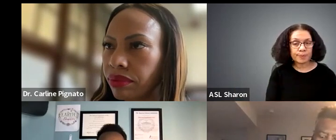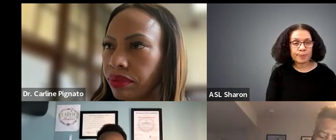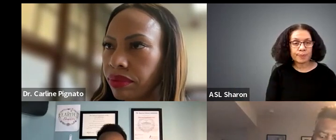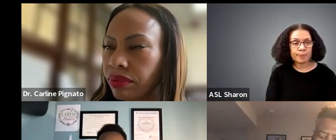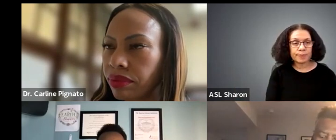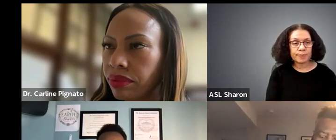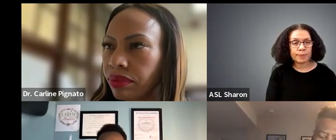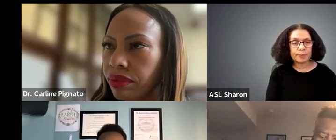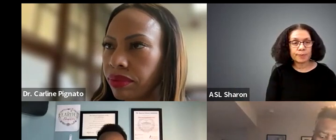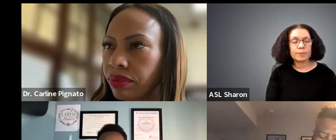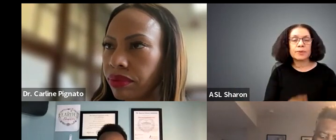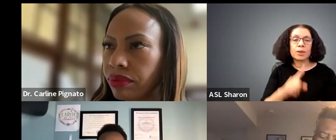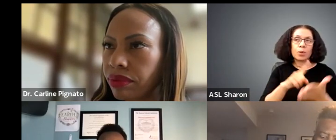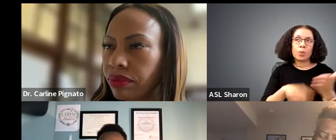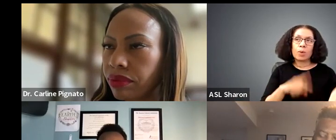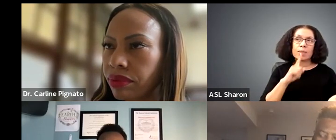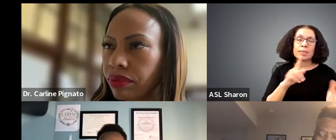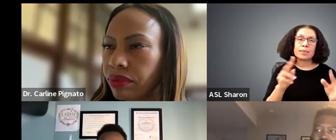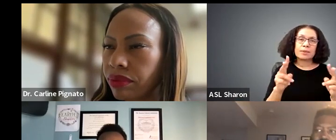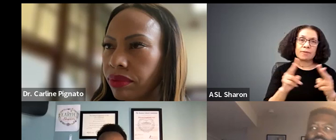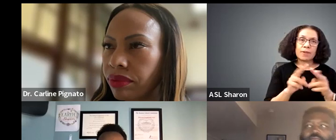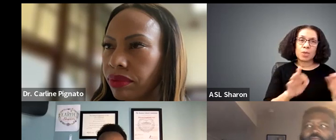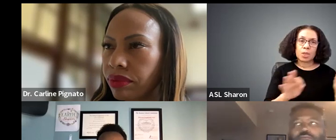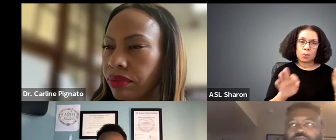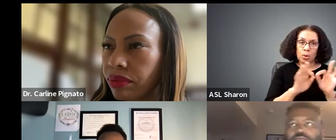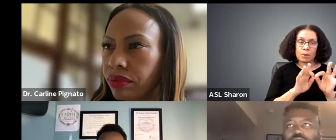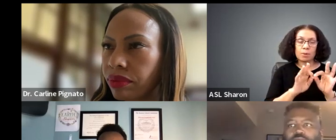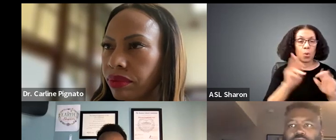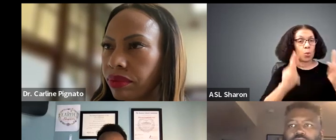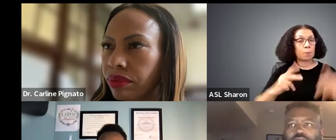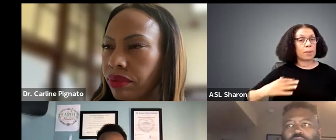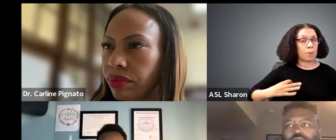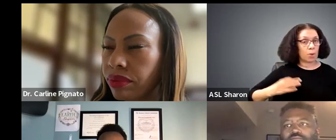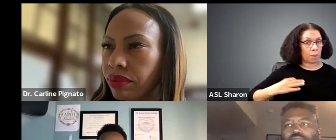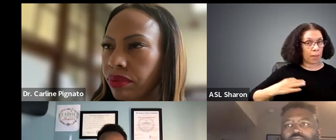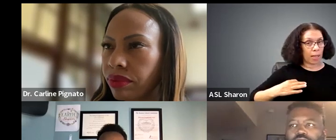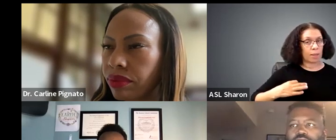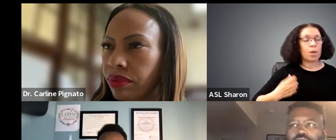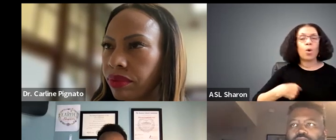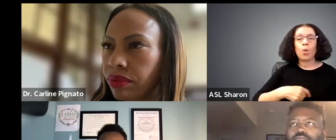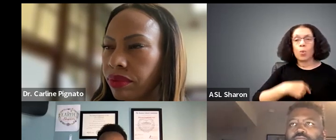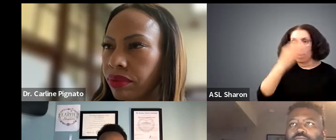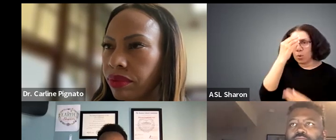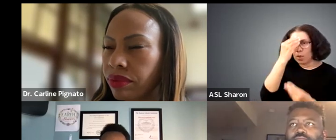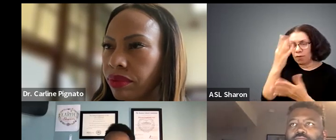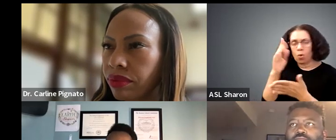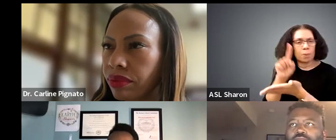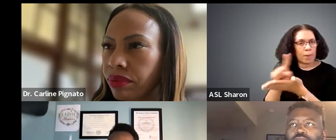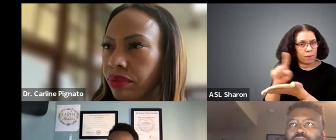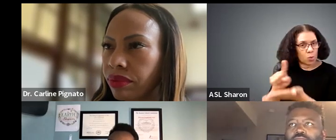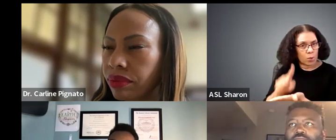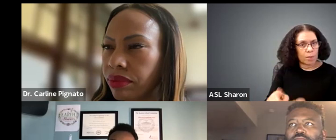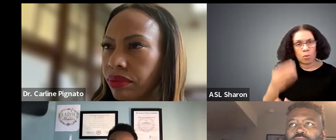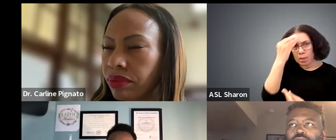The key thing is just as candidates are applying, we'll be briefing the board. I know he gives weekly updates to the board